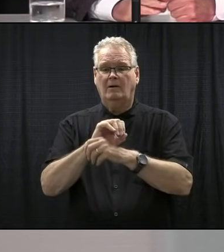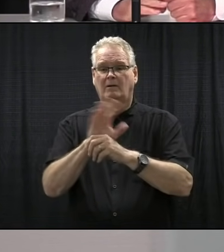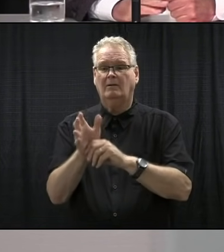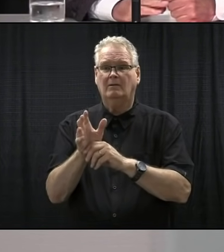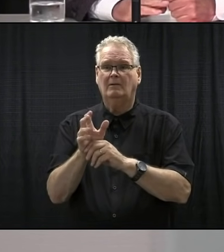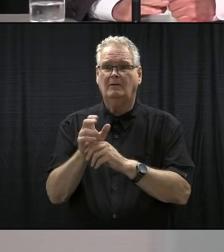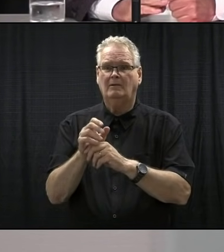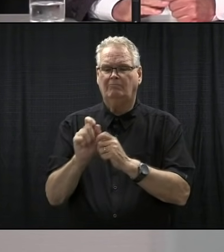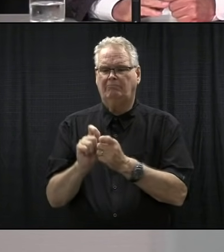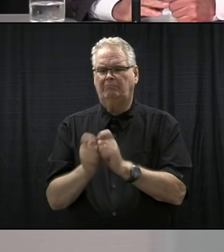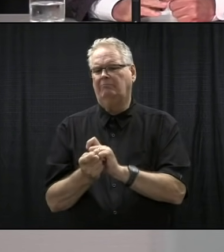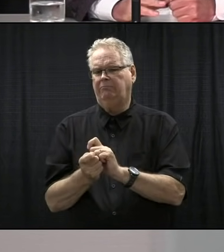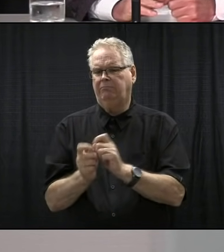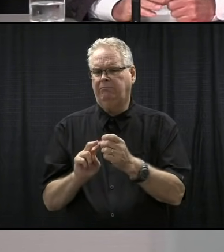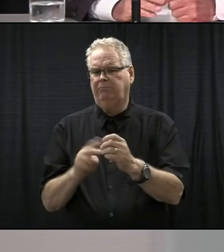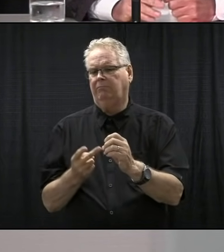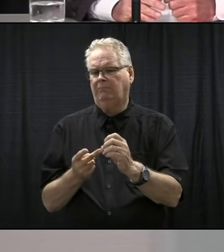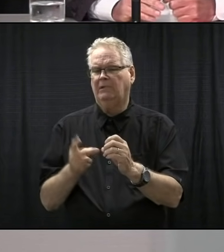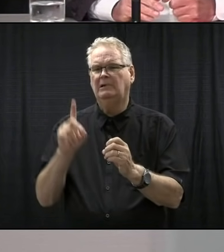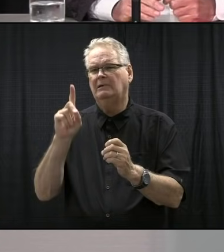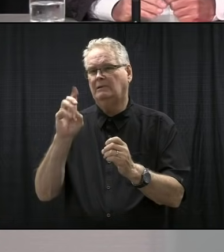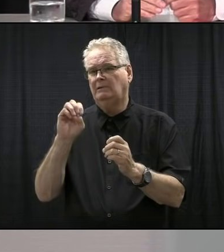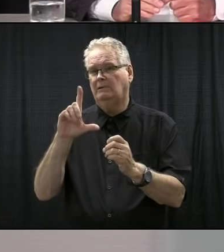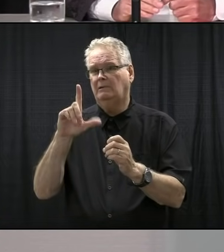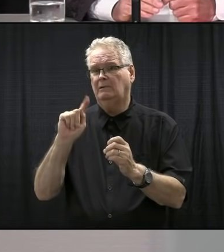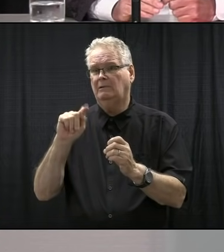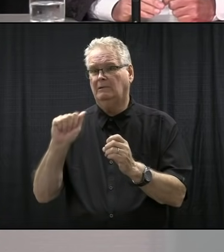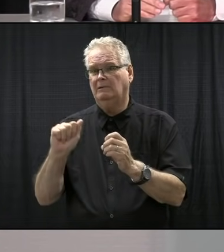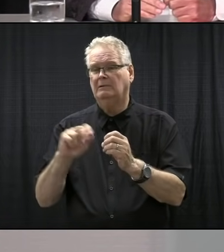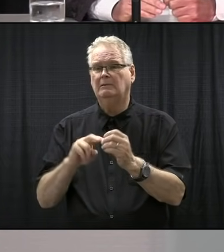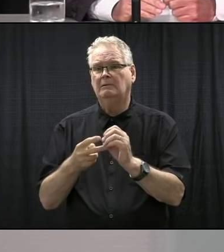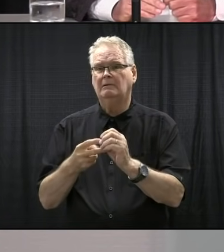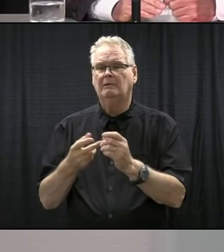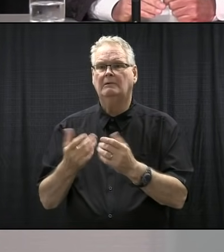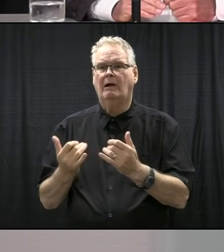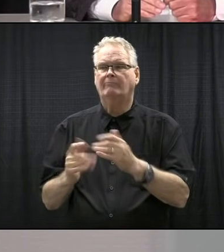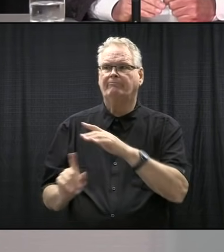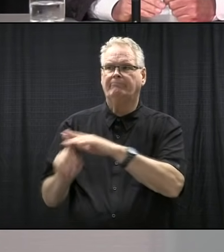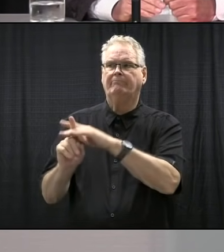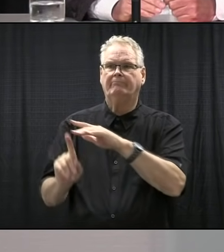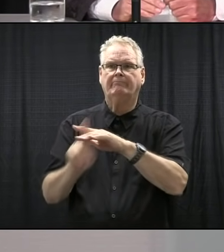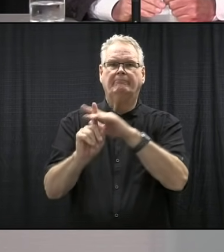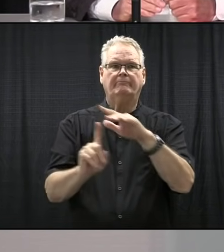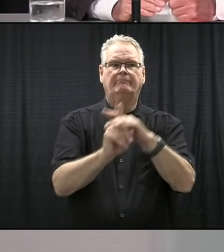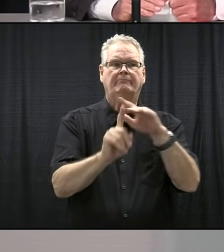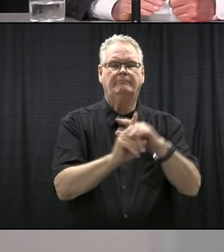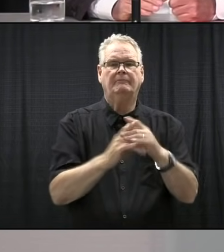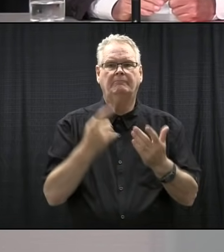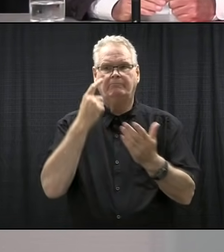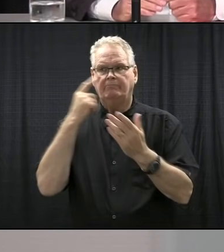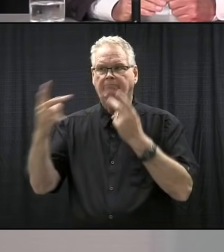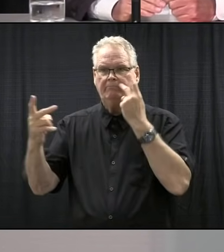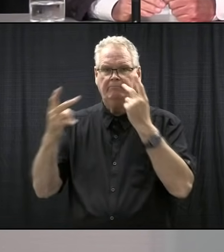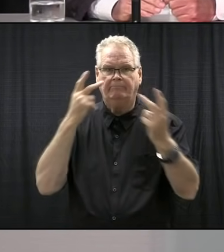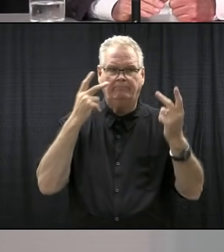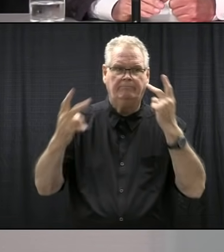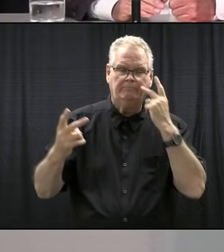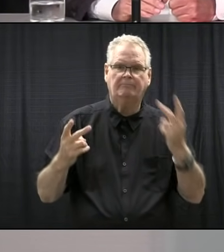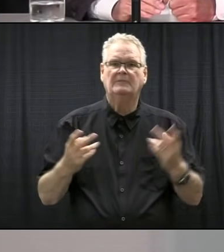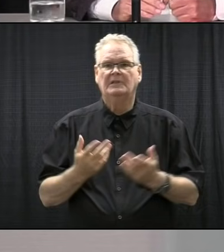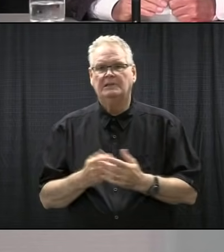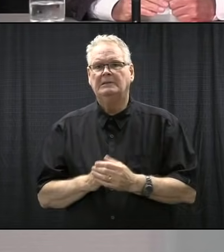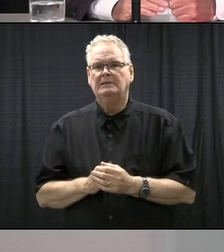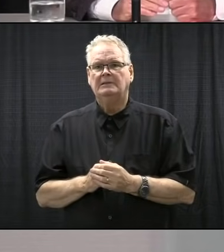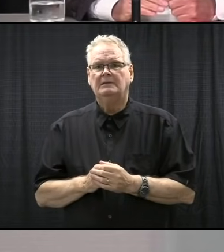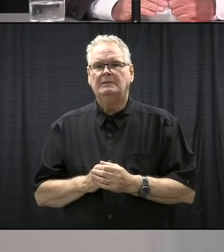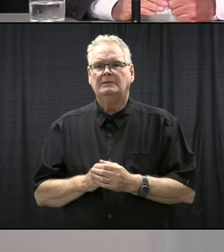preventing severe disease and hospitalization and death, but certainly transmission can still occur. So it's really on